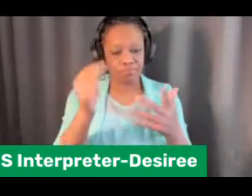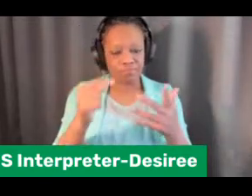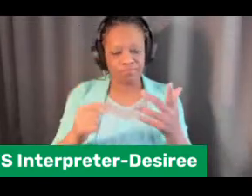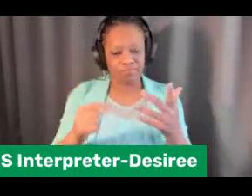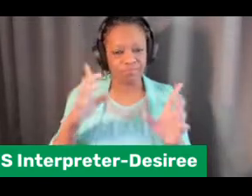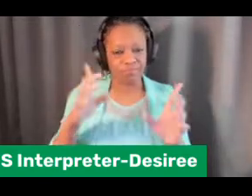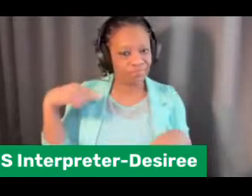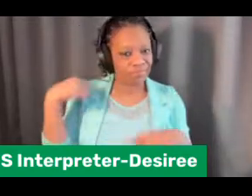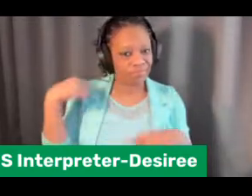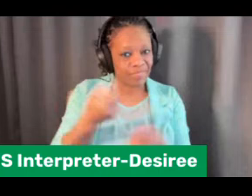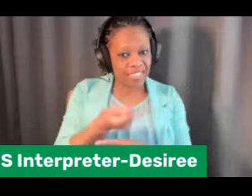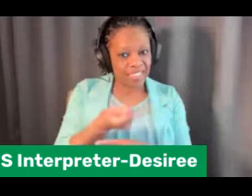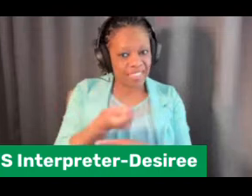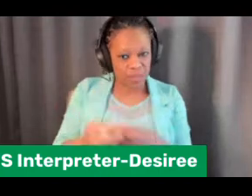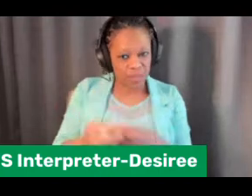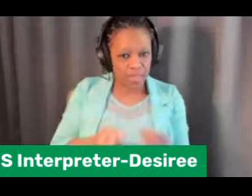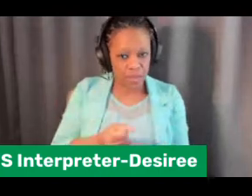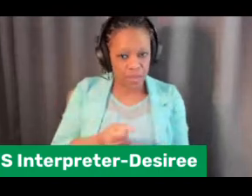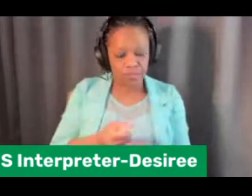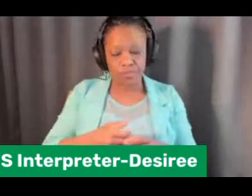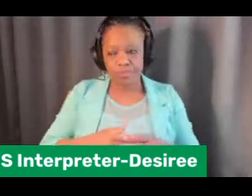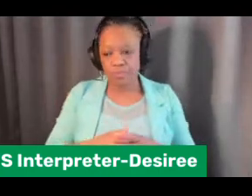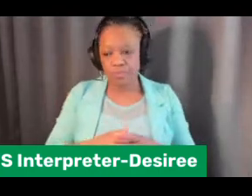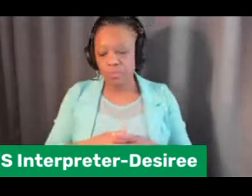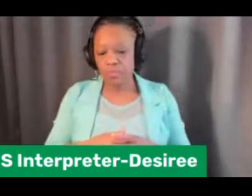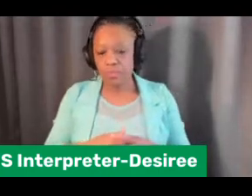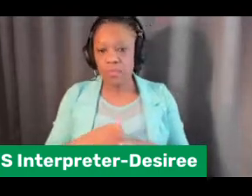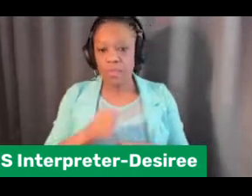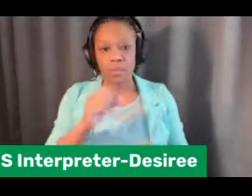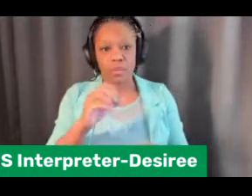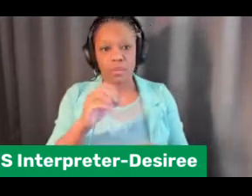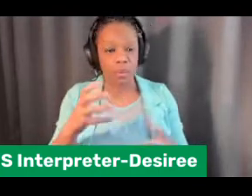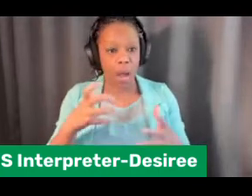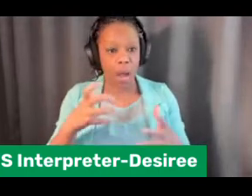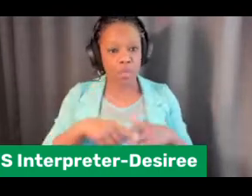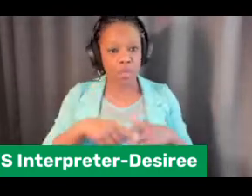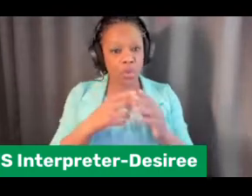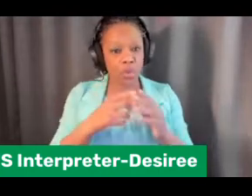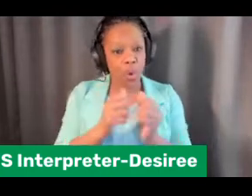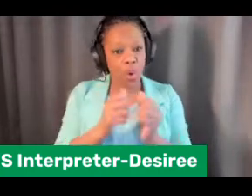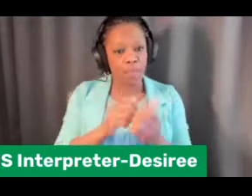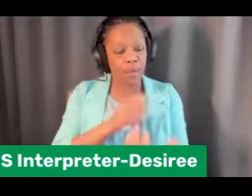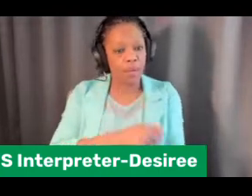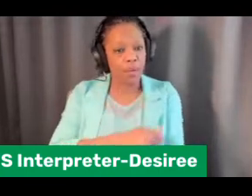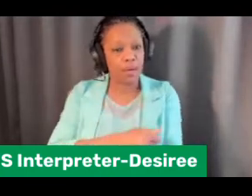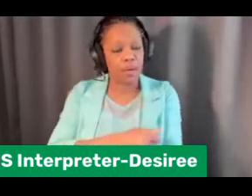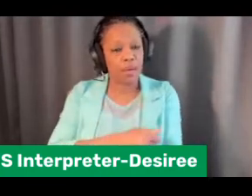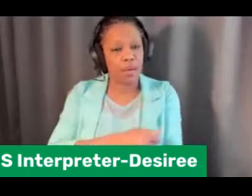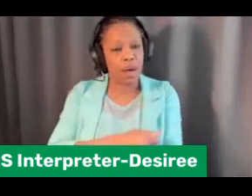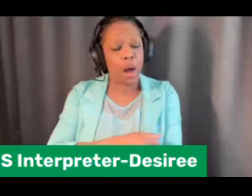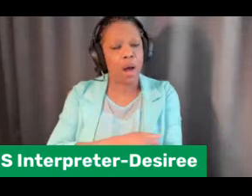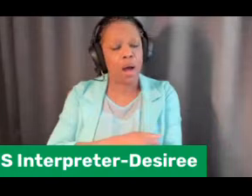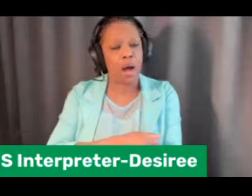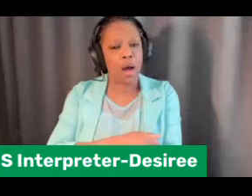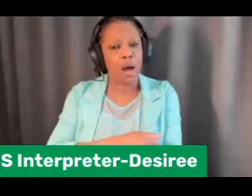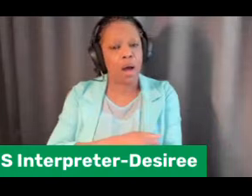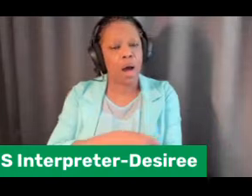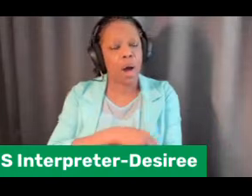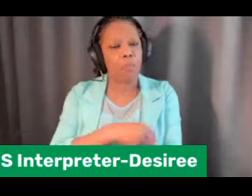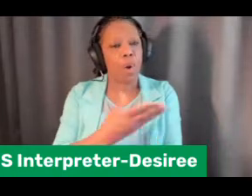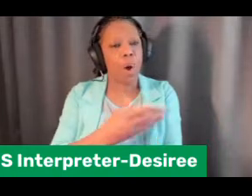I want to start with this poem, which ironically has just been banned from